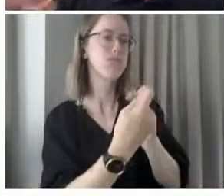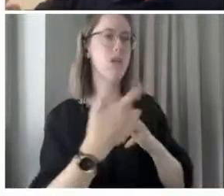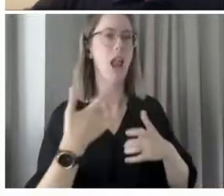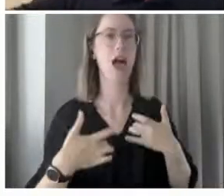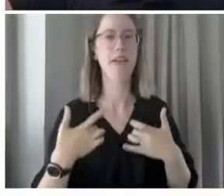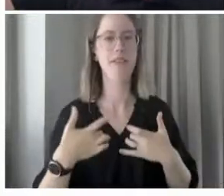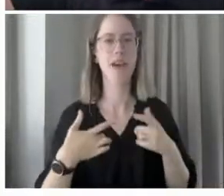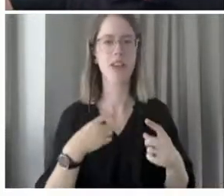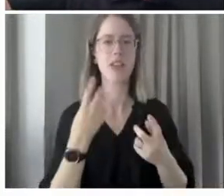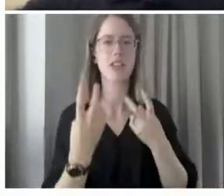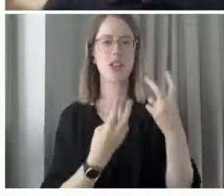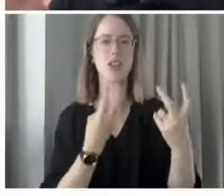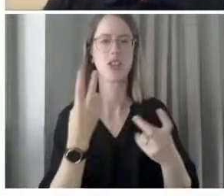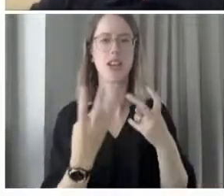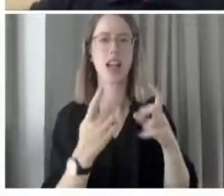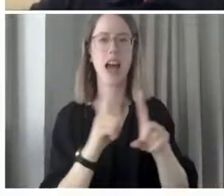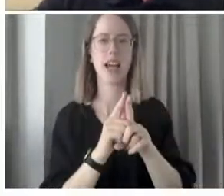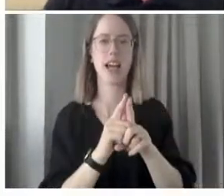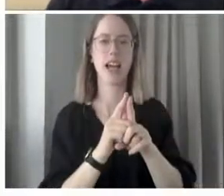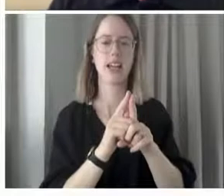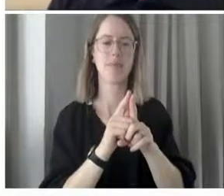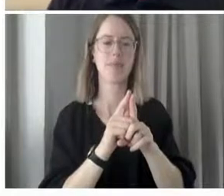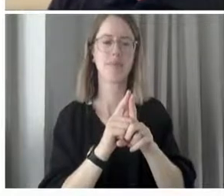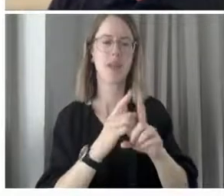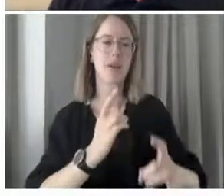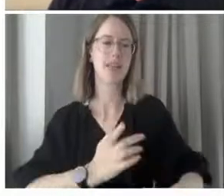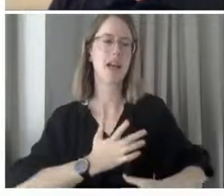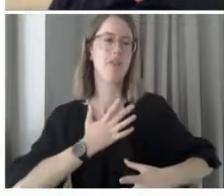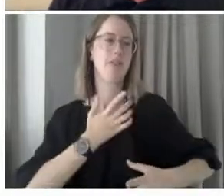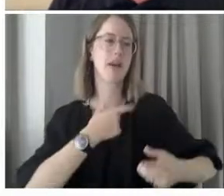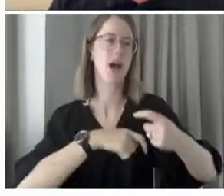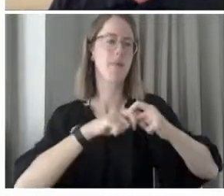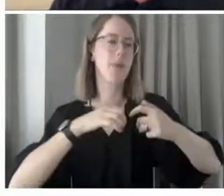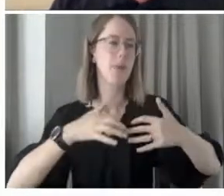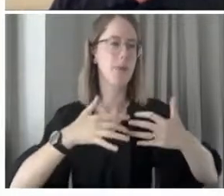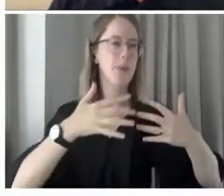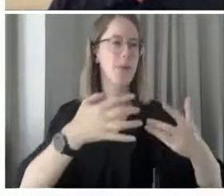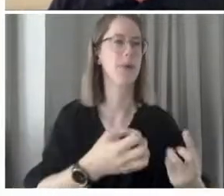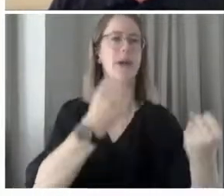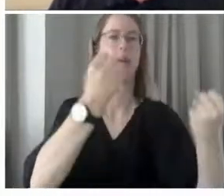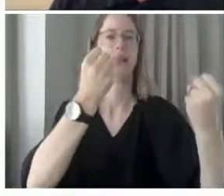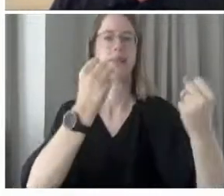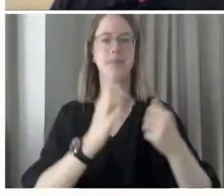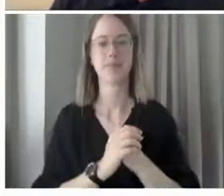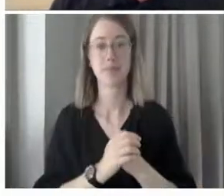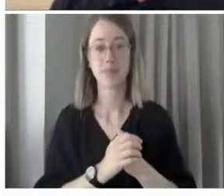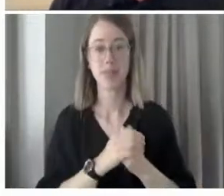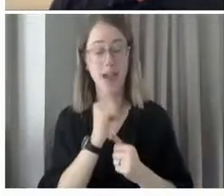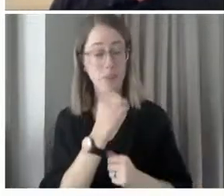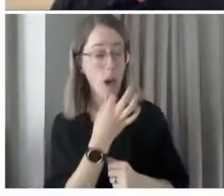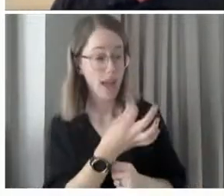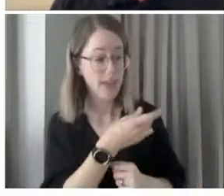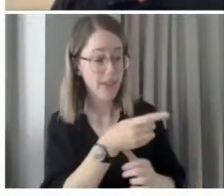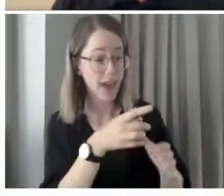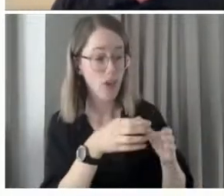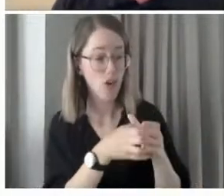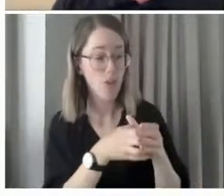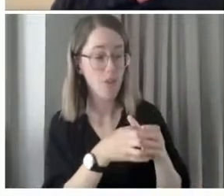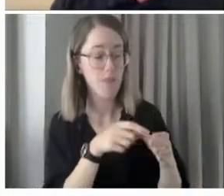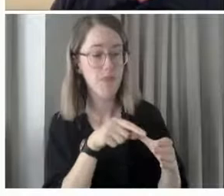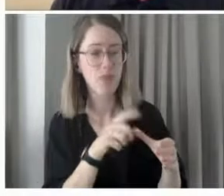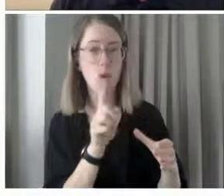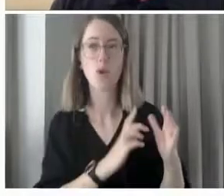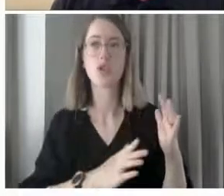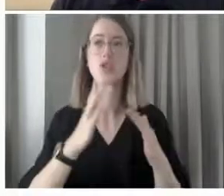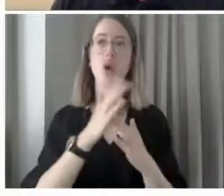almost of self-actualization. That's what they're pursuing. And they can tell you, if you ask them what's the most